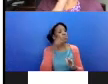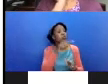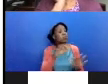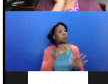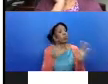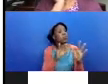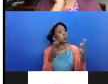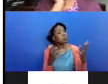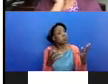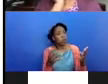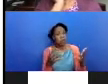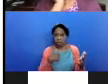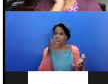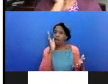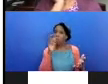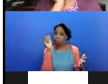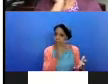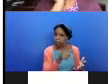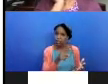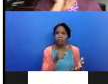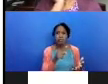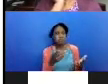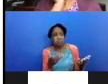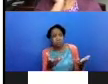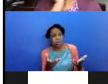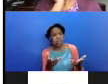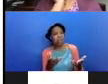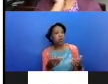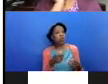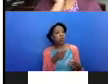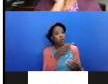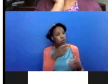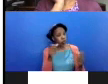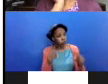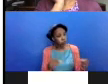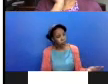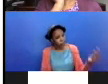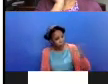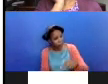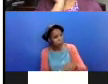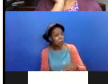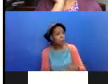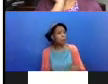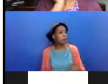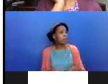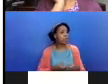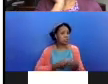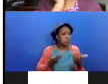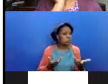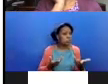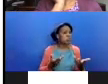don't know. And I say, oh yeah, well, if you could come in here and talk about the harm you've done and not feel bad about it, what would that tell me about